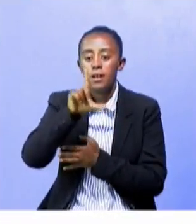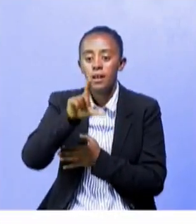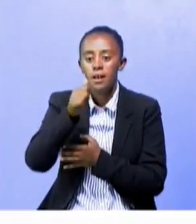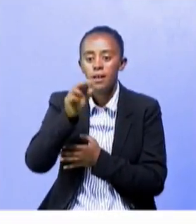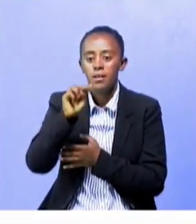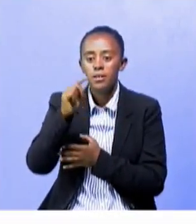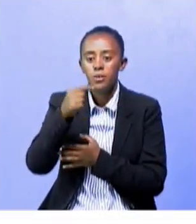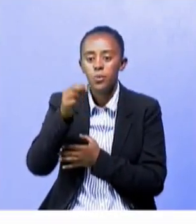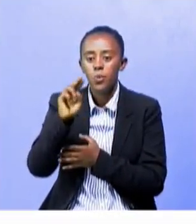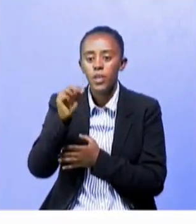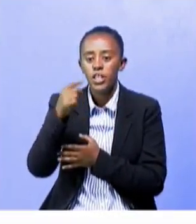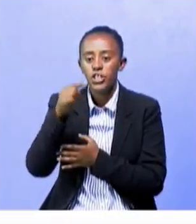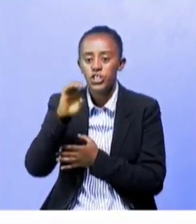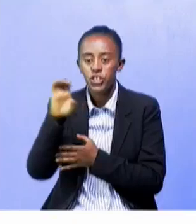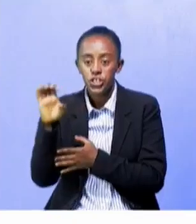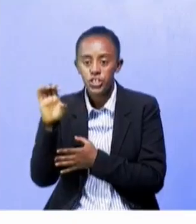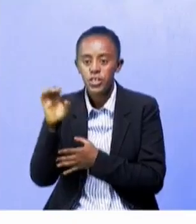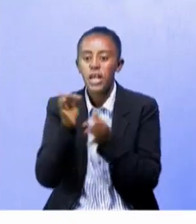Language